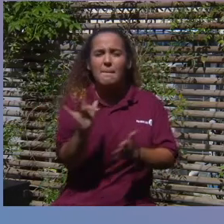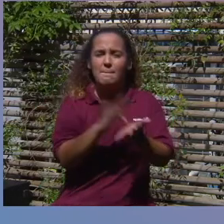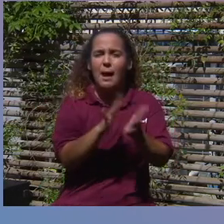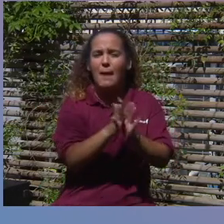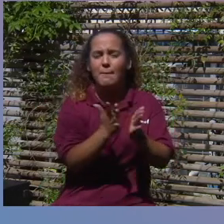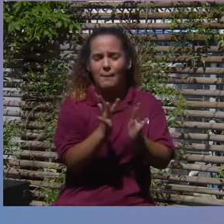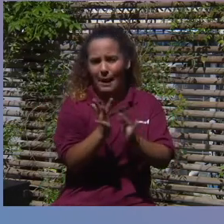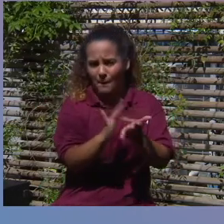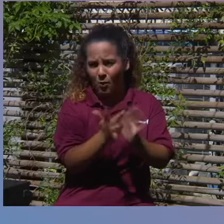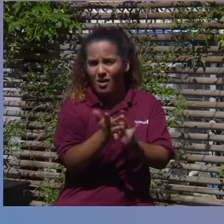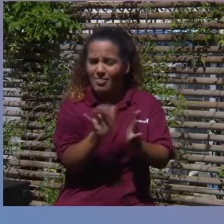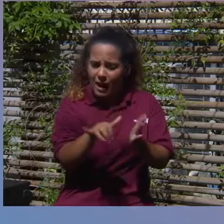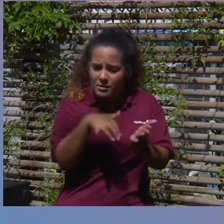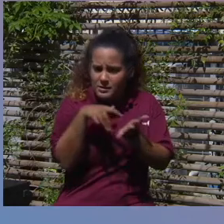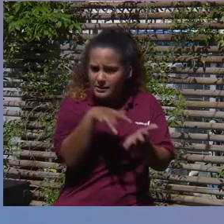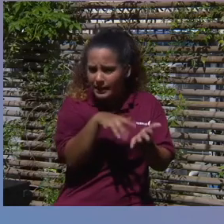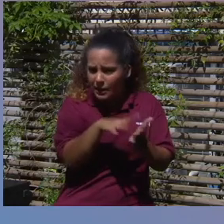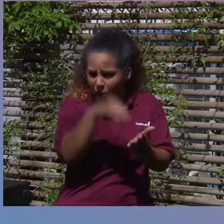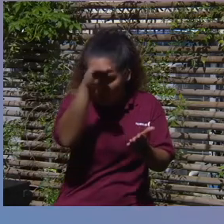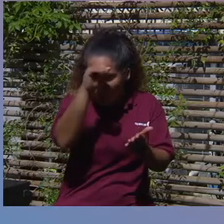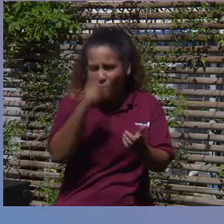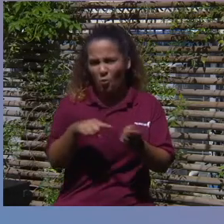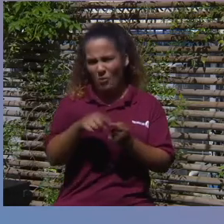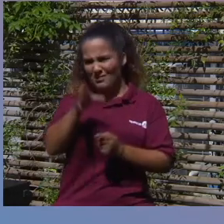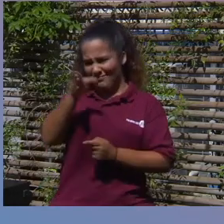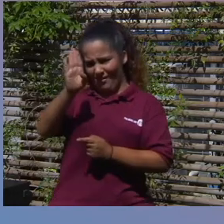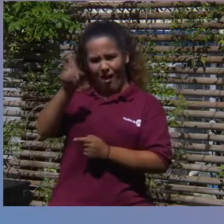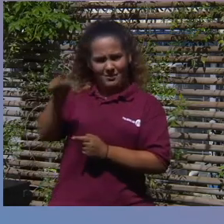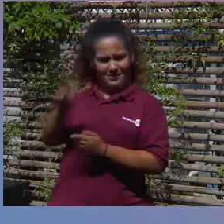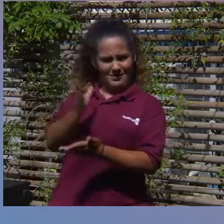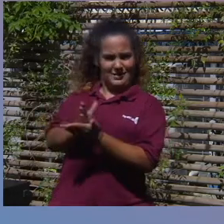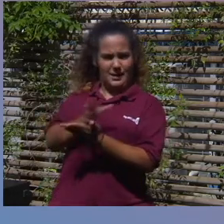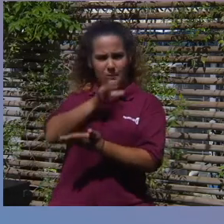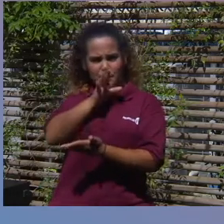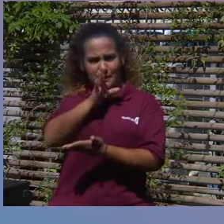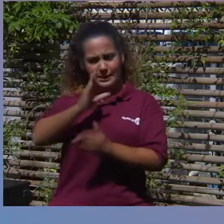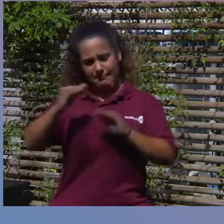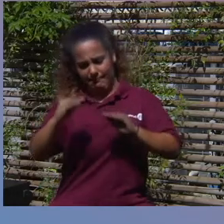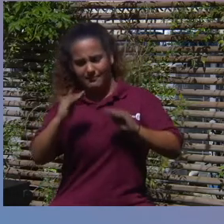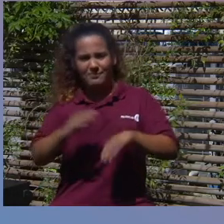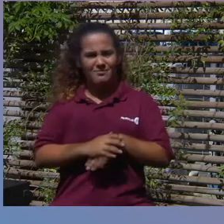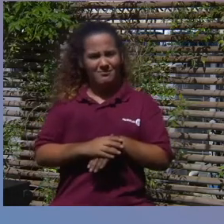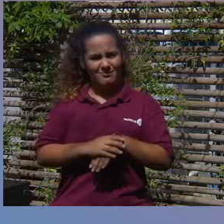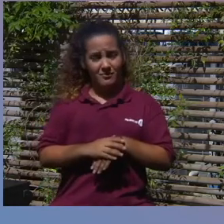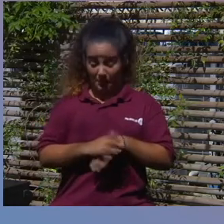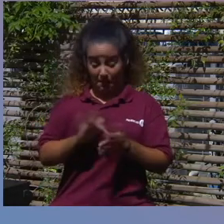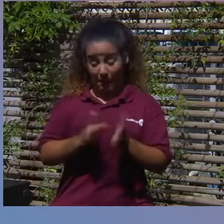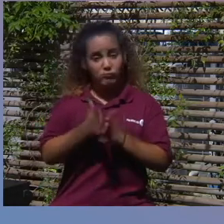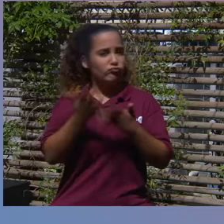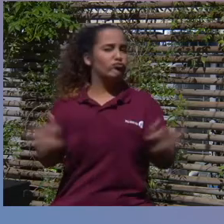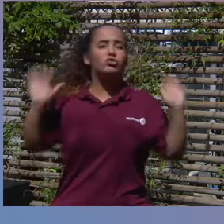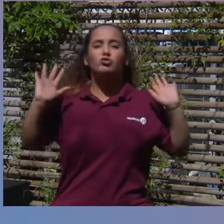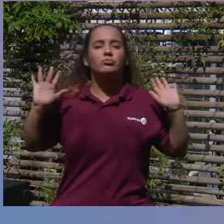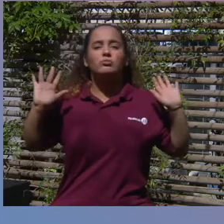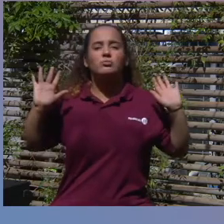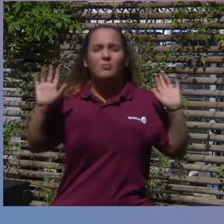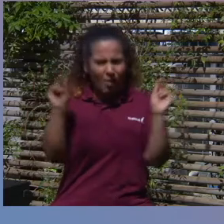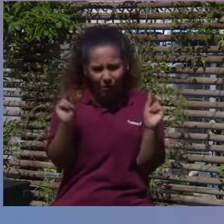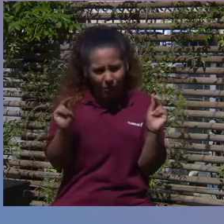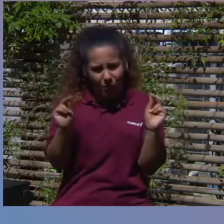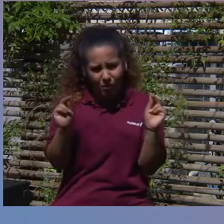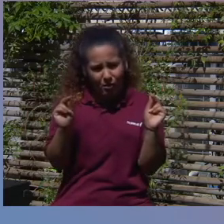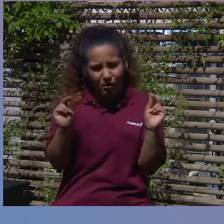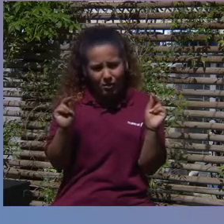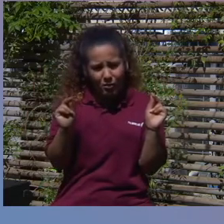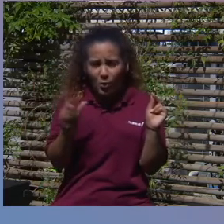is to be studied and learned. And when did God stop speaking? Who said that that's over, that the Bible is done? Who in here is